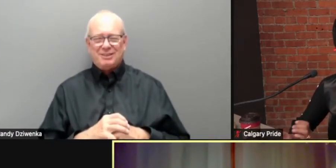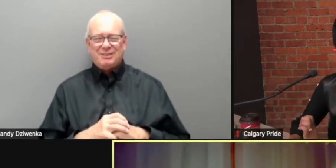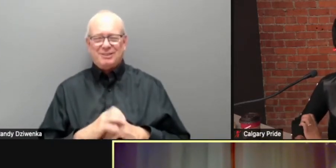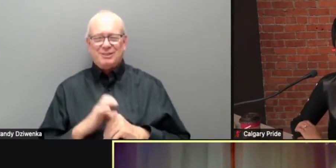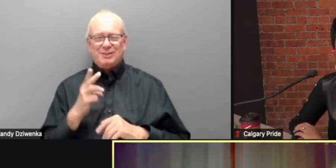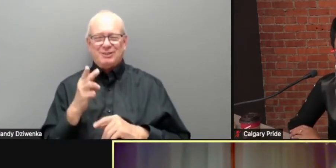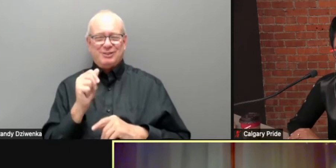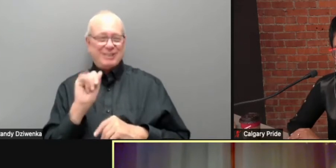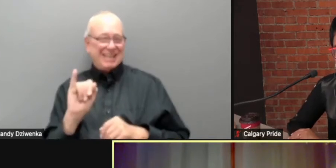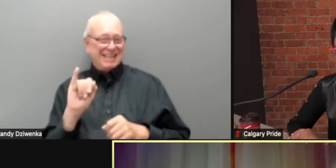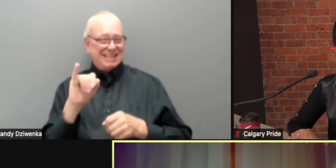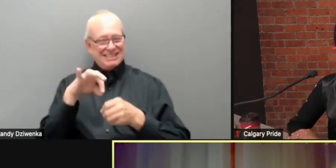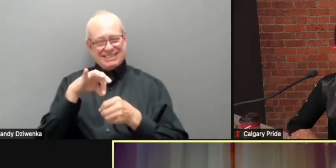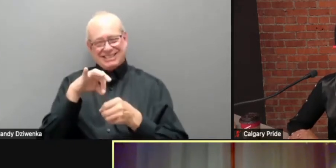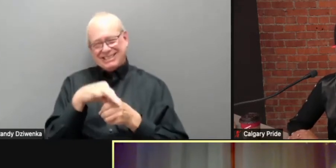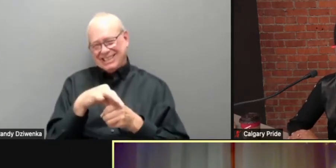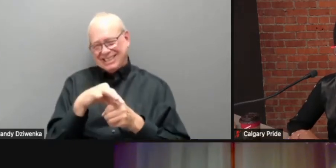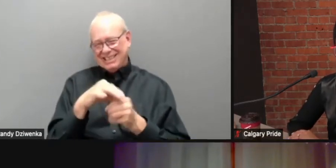Yep.